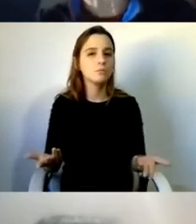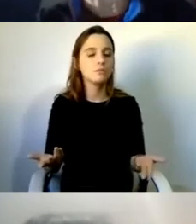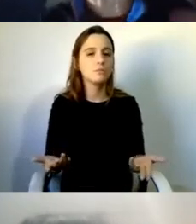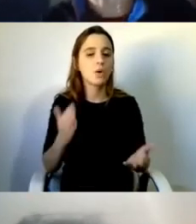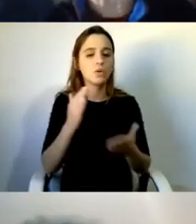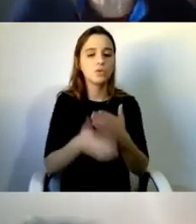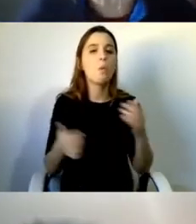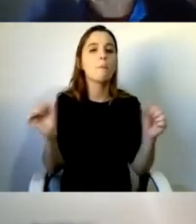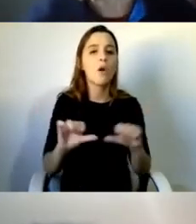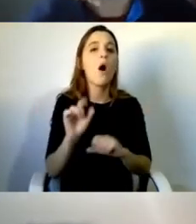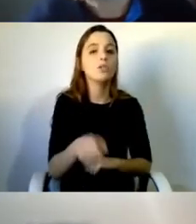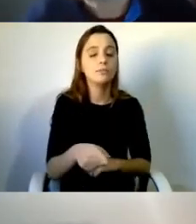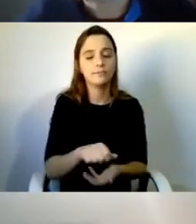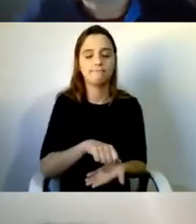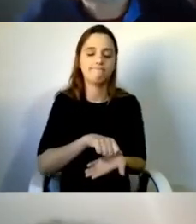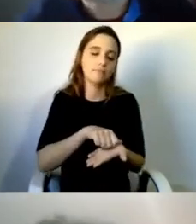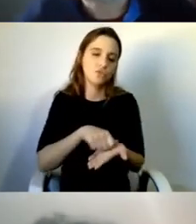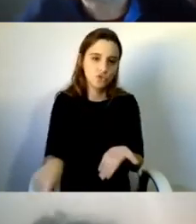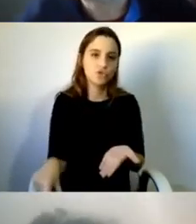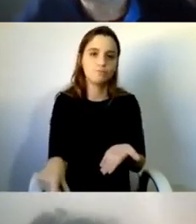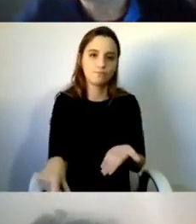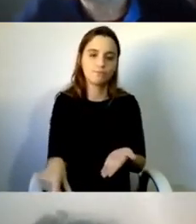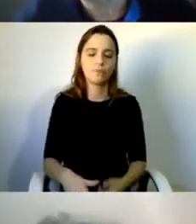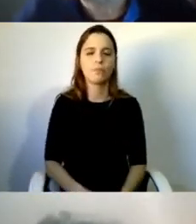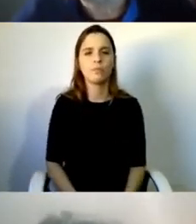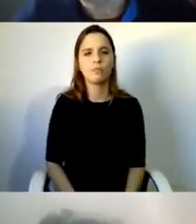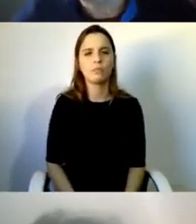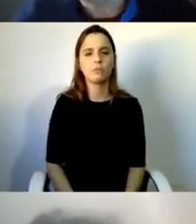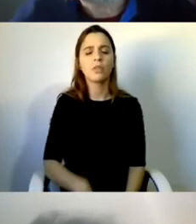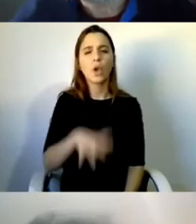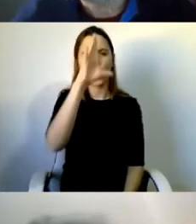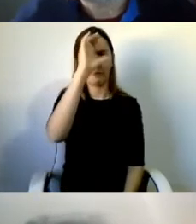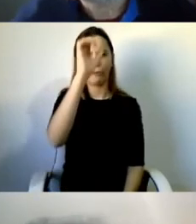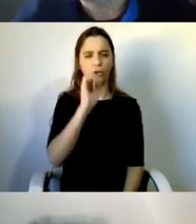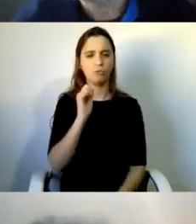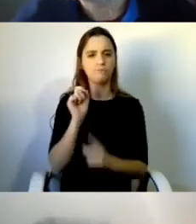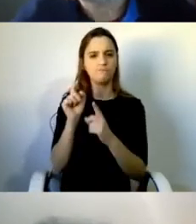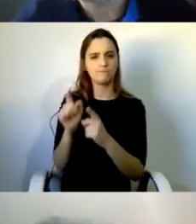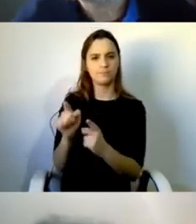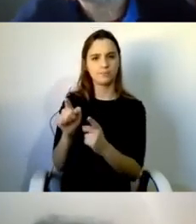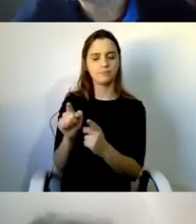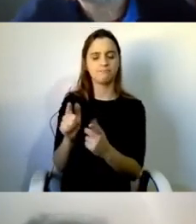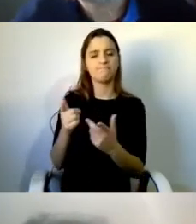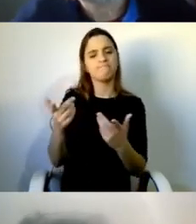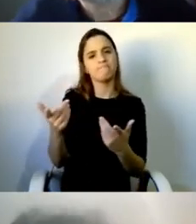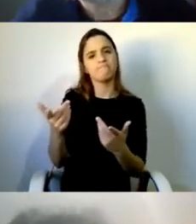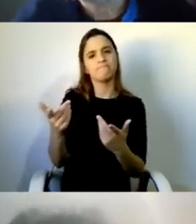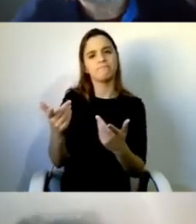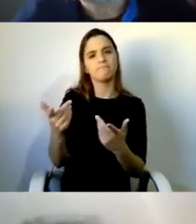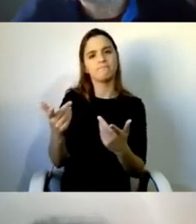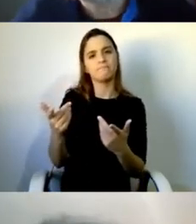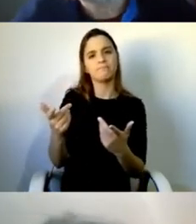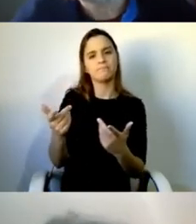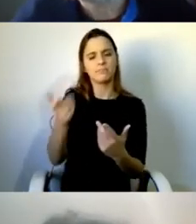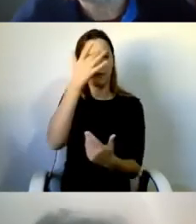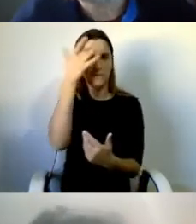On the part of the government, one can easily and certainly say that there wasn't and